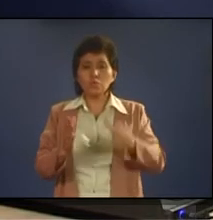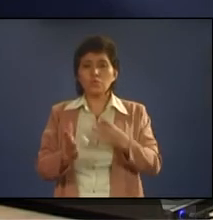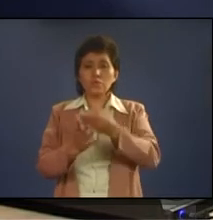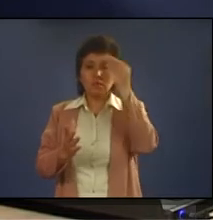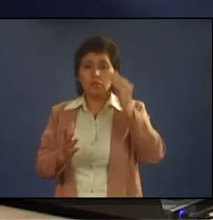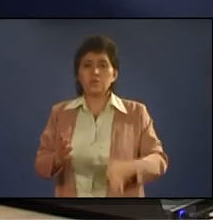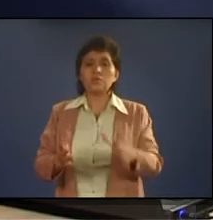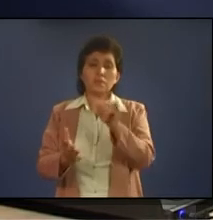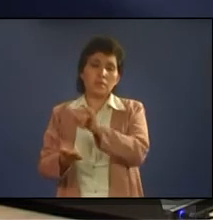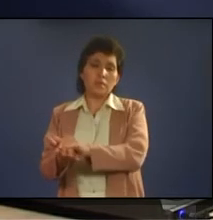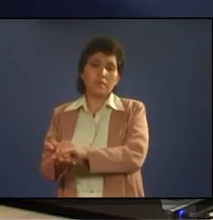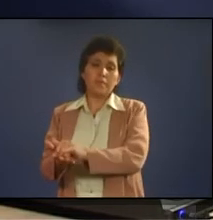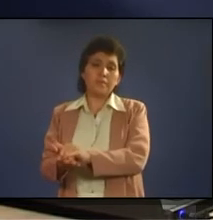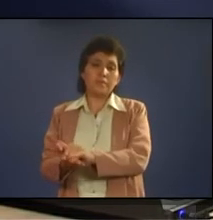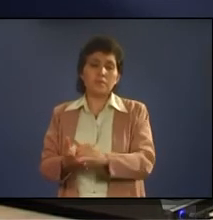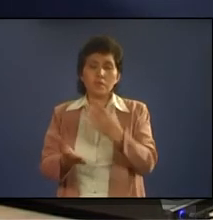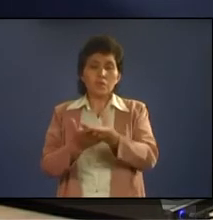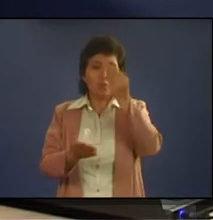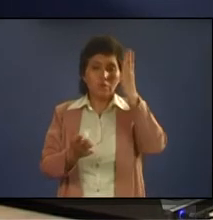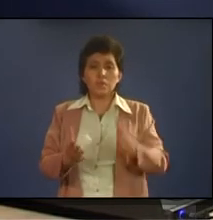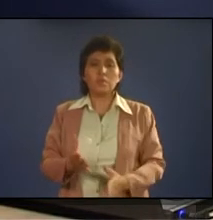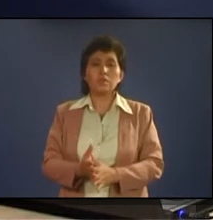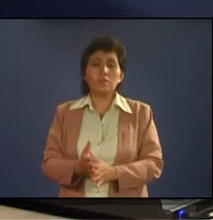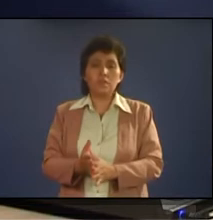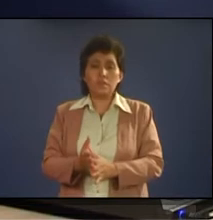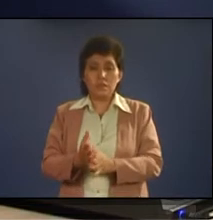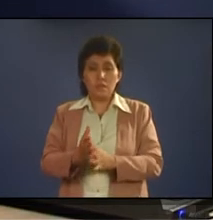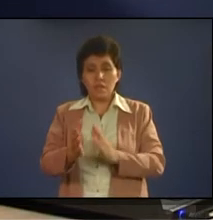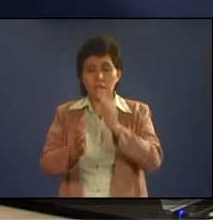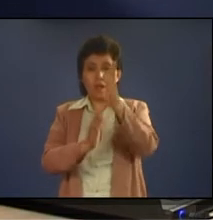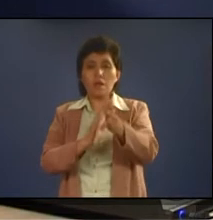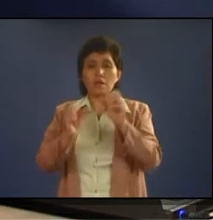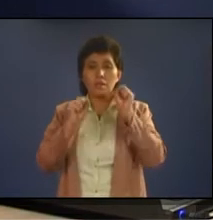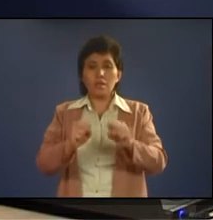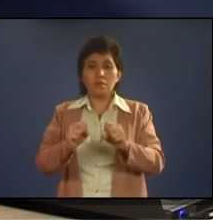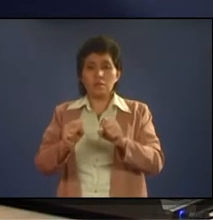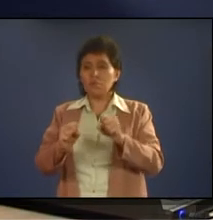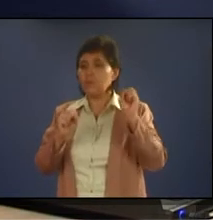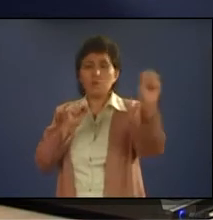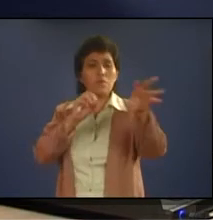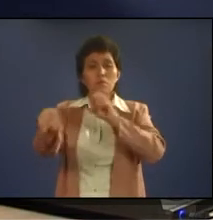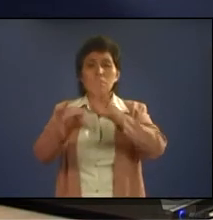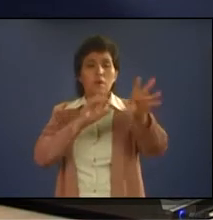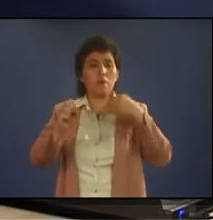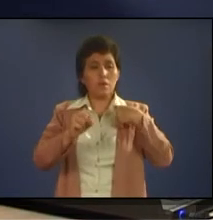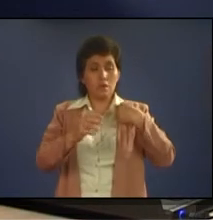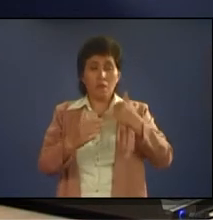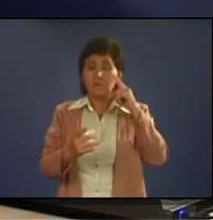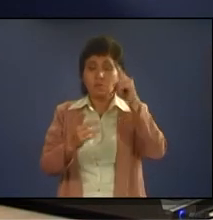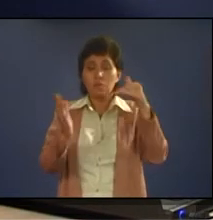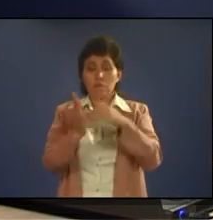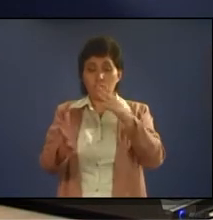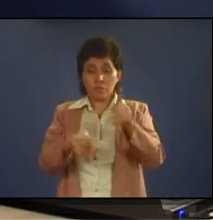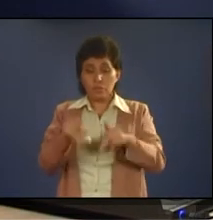students. Now, the students, the layout of the students, I can put them everywhere, just distribute them around the